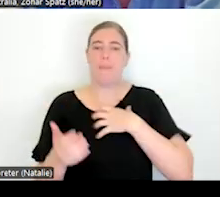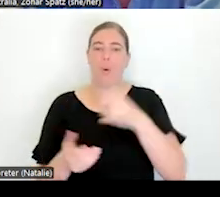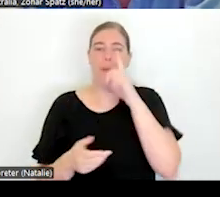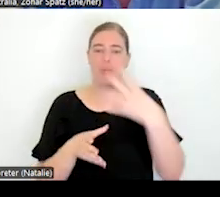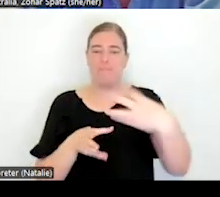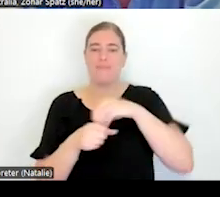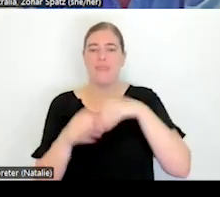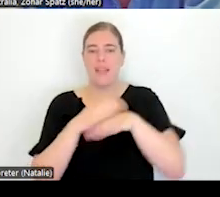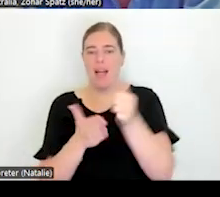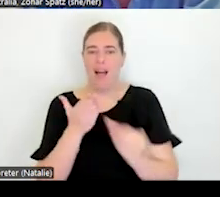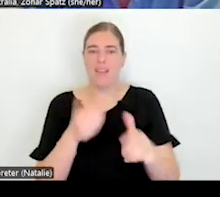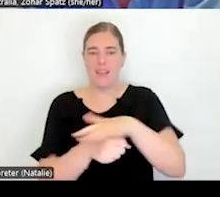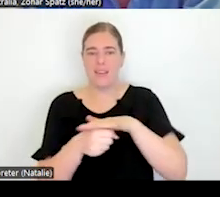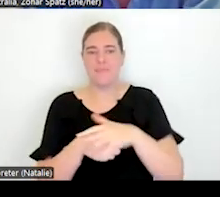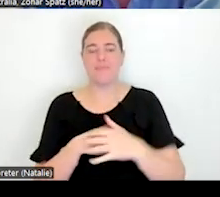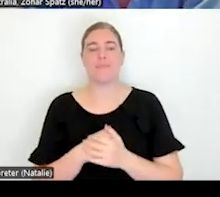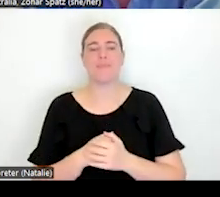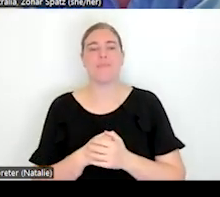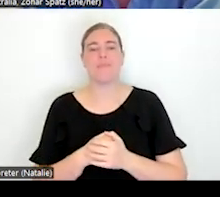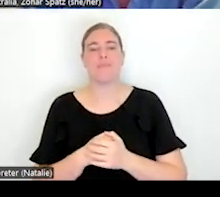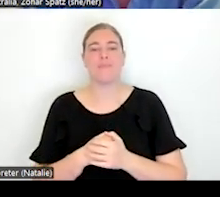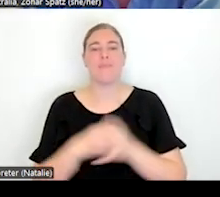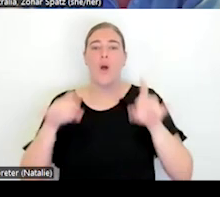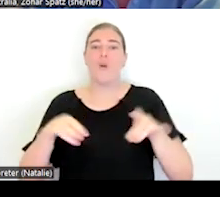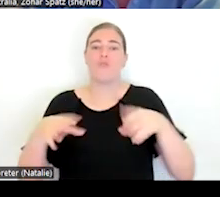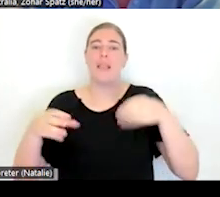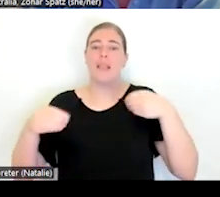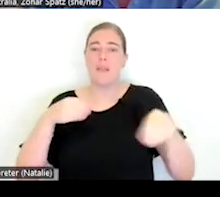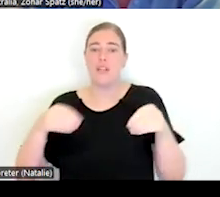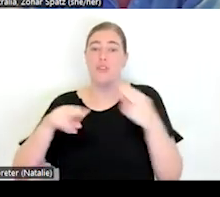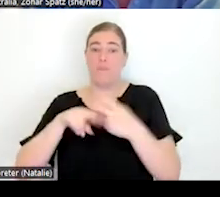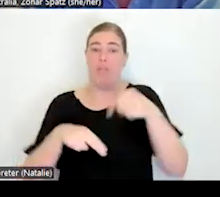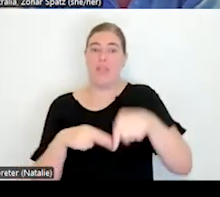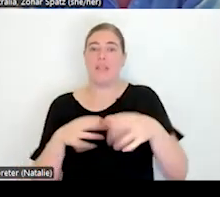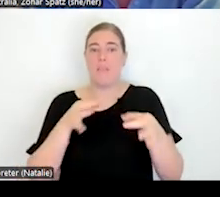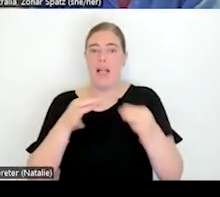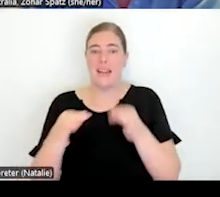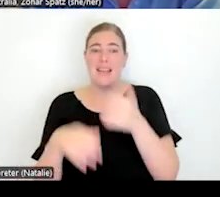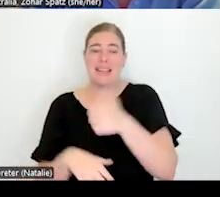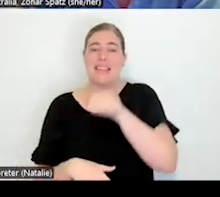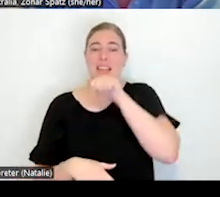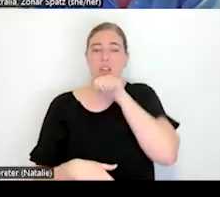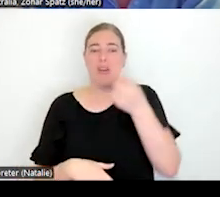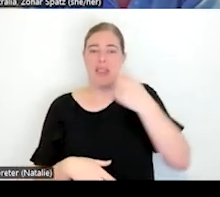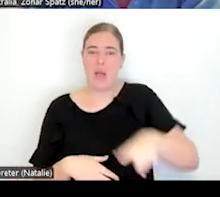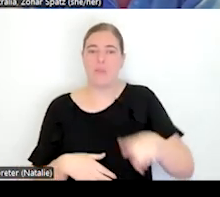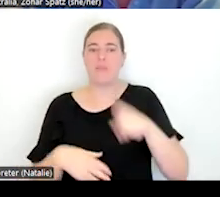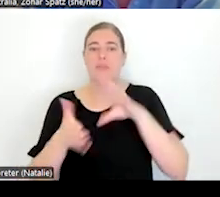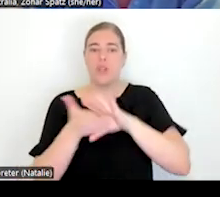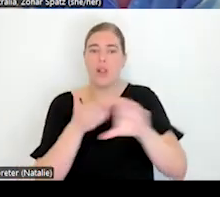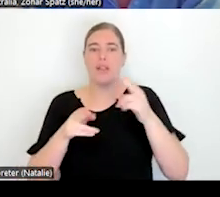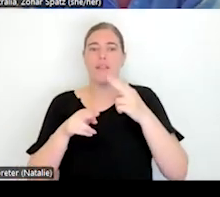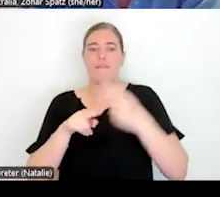Creative Australia's budget for the National Arts and Disability Forums and Gatherings is $600,000 over the